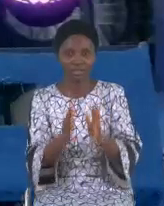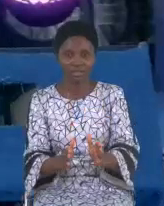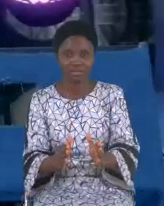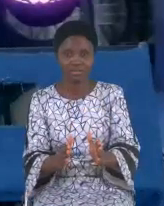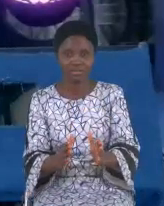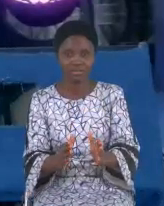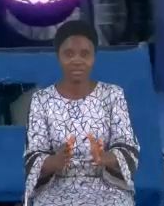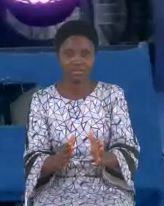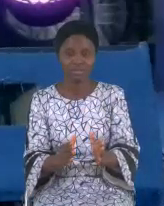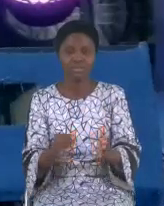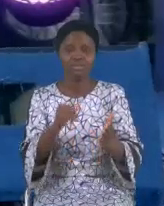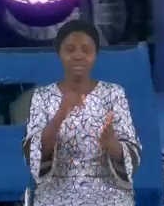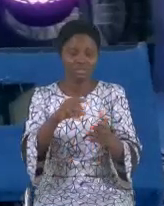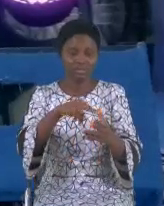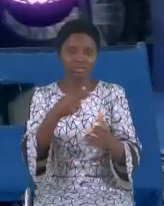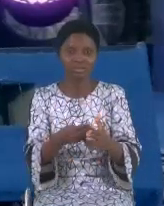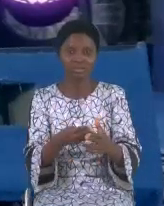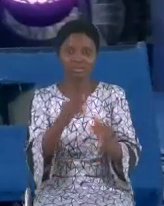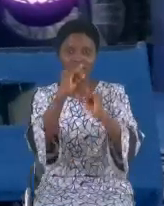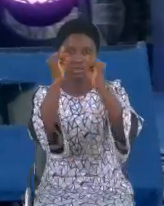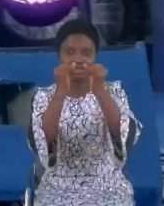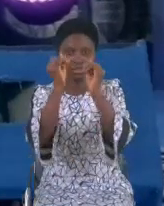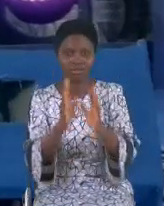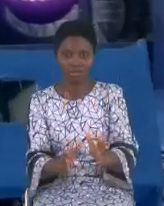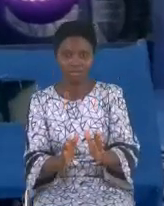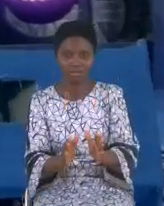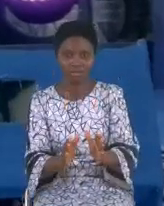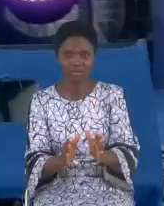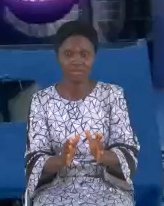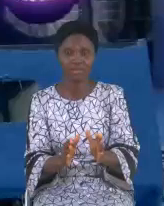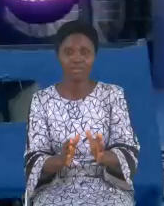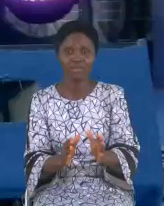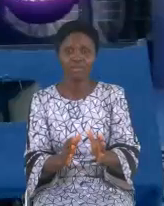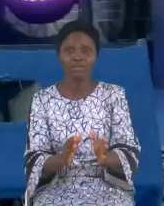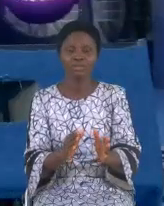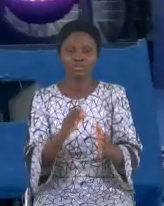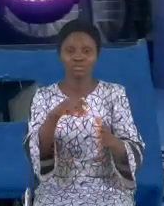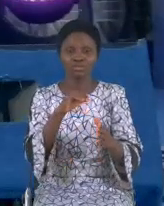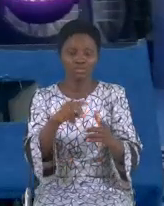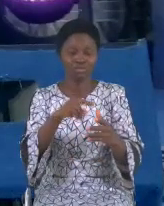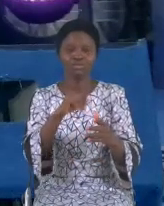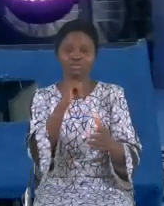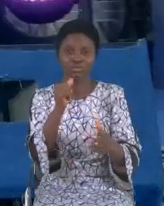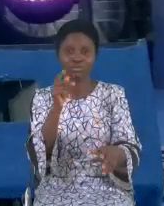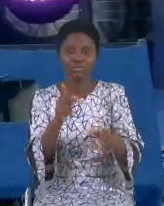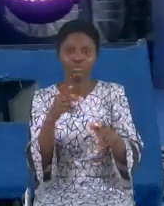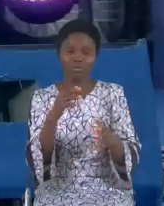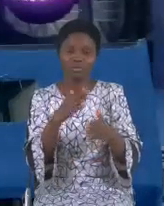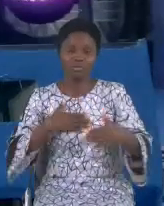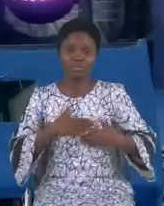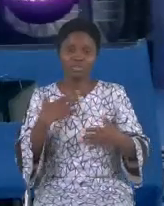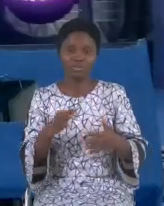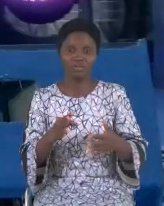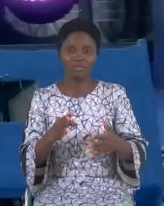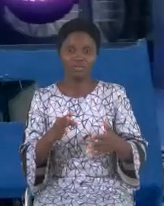nor effeminate, nor abusers of themselves with mankind. And then in verse 10, it